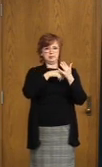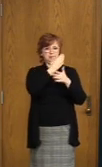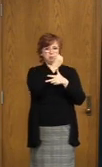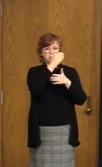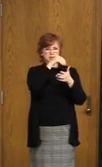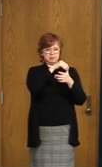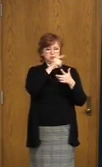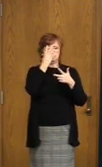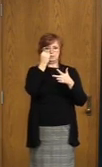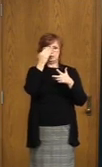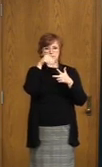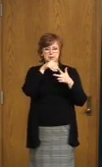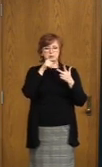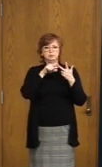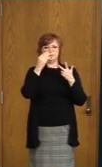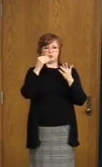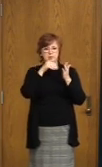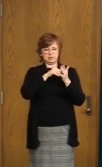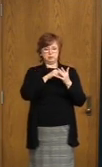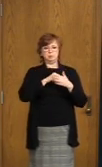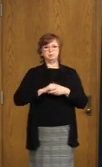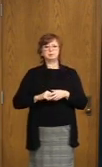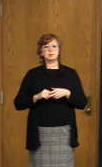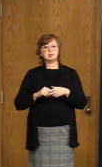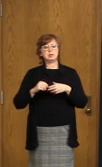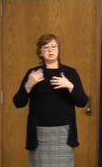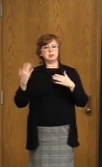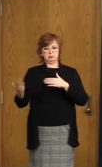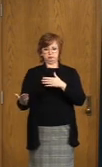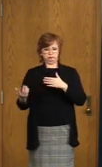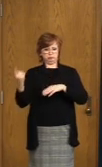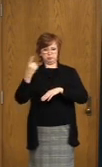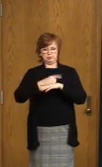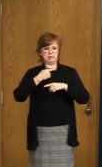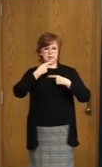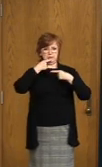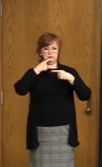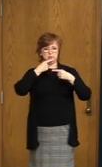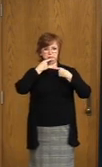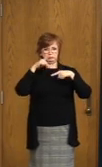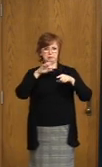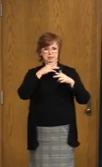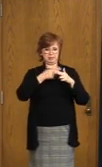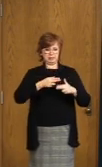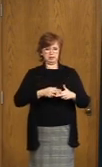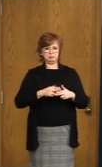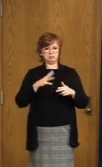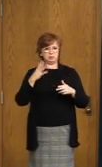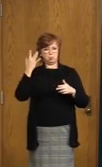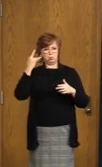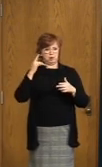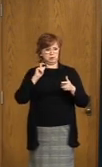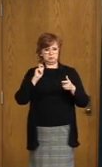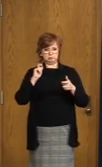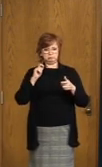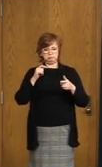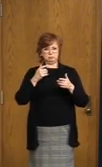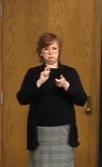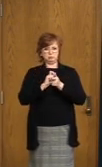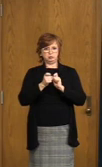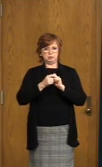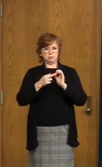earlier today. I'd just like to ask, what has changed in the last week to allow for this, and will you continue to do this?